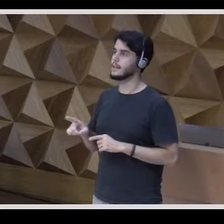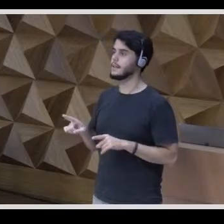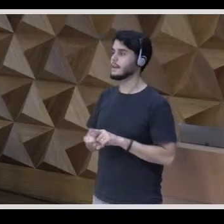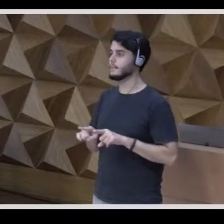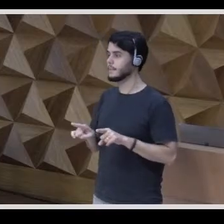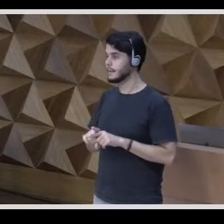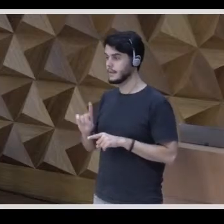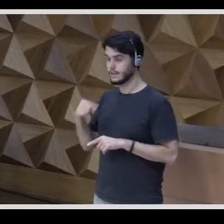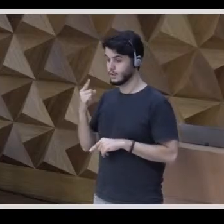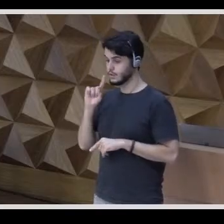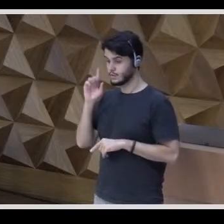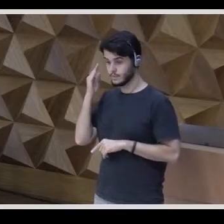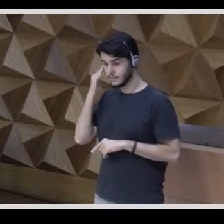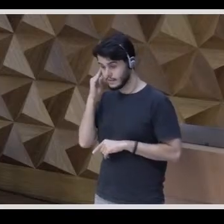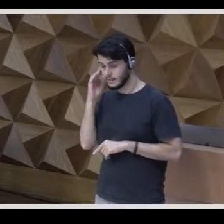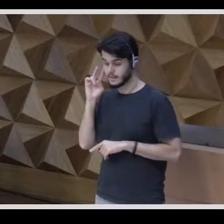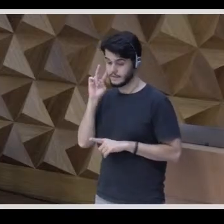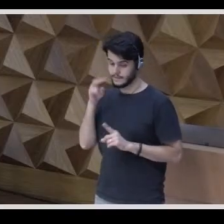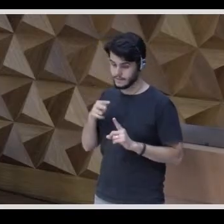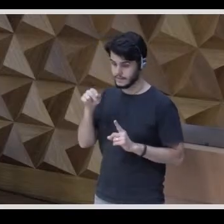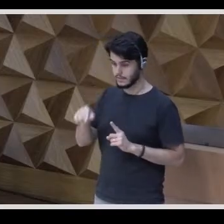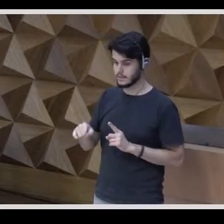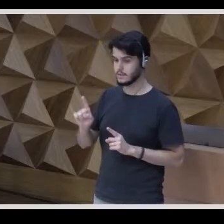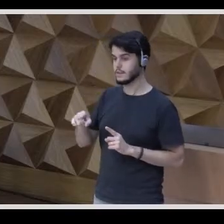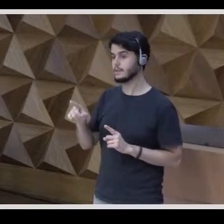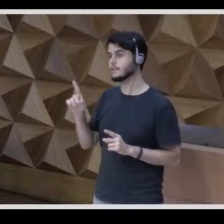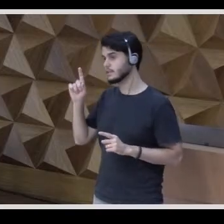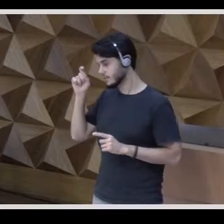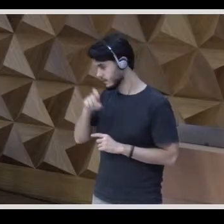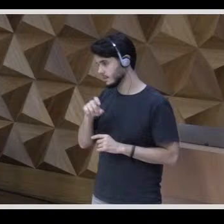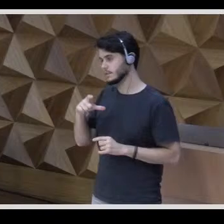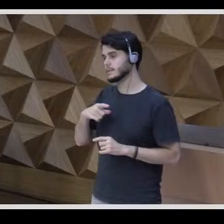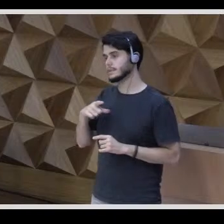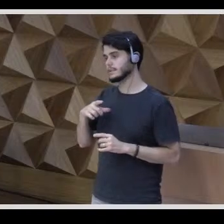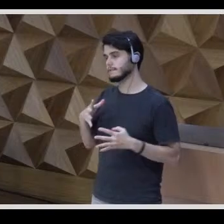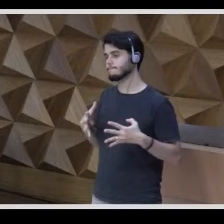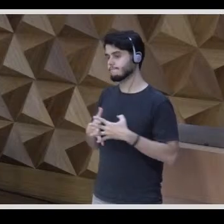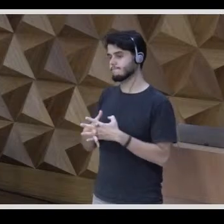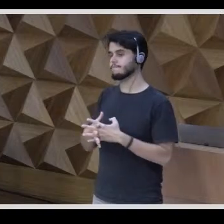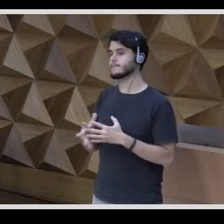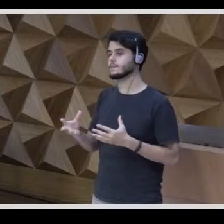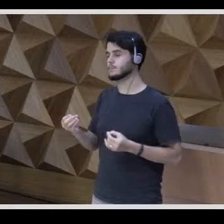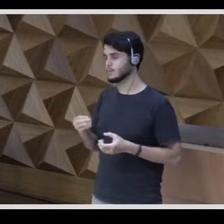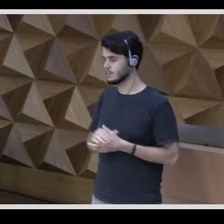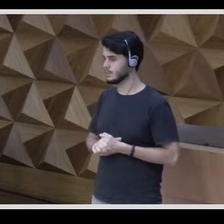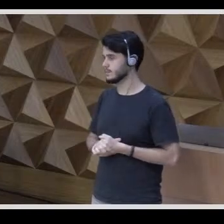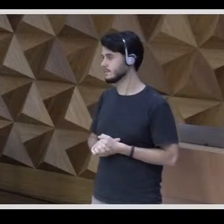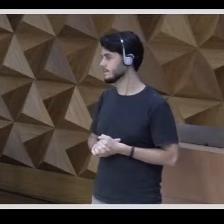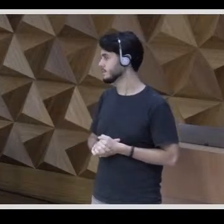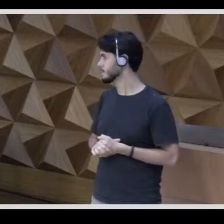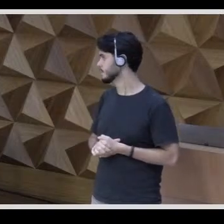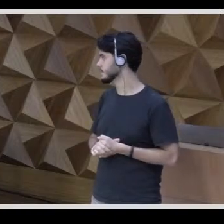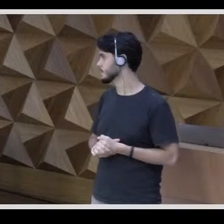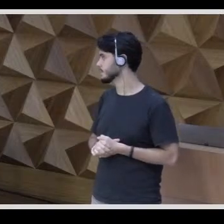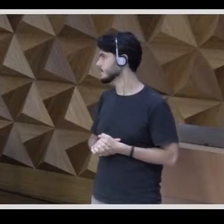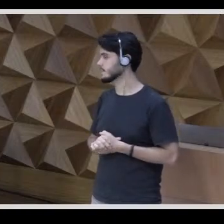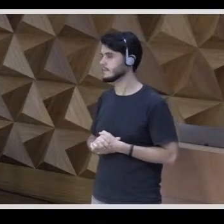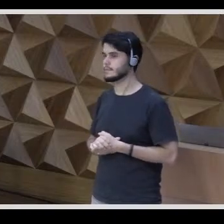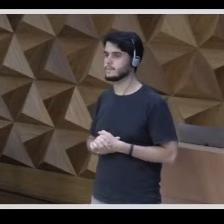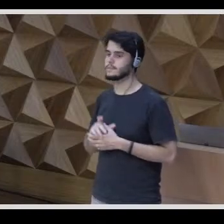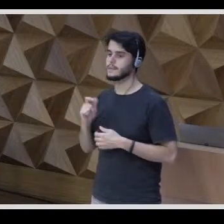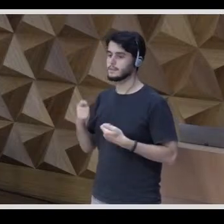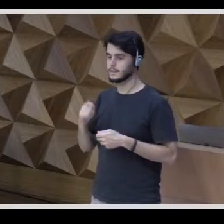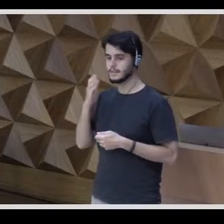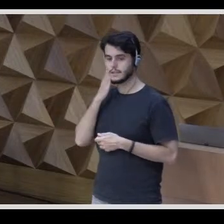more important to be suspicious. And I don't think you need to know how it works to be suspicious of it. I think you just need to know that you should